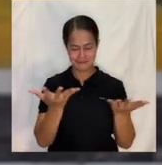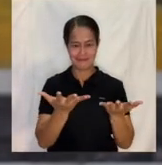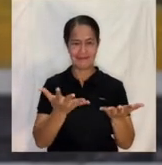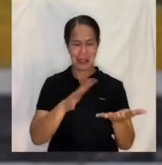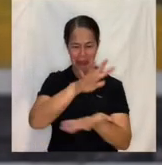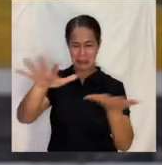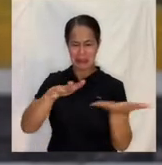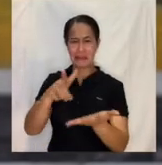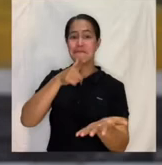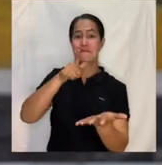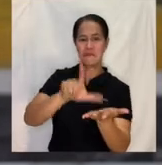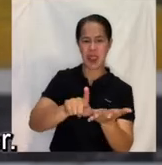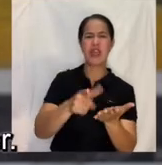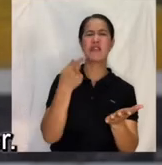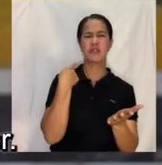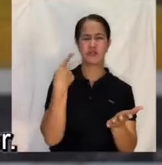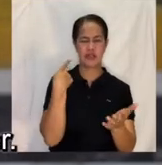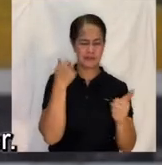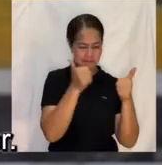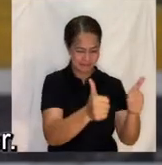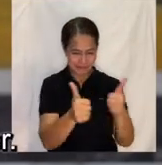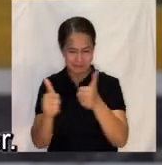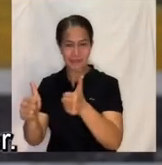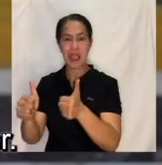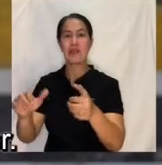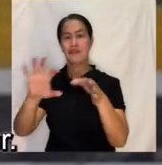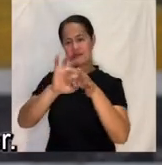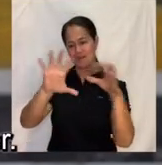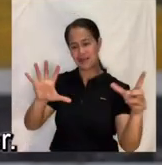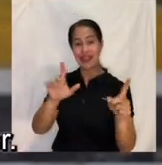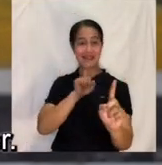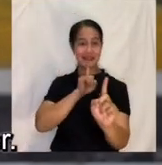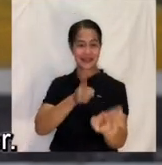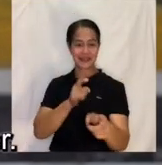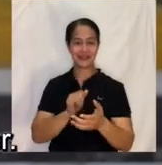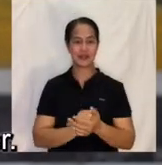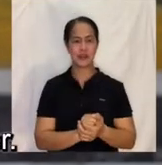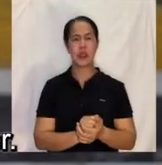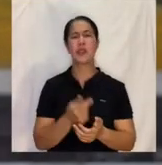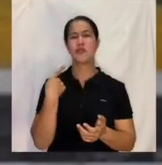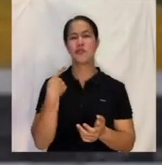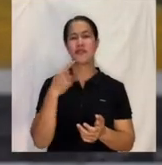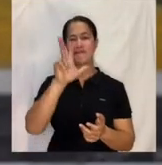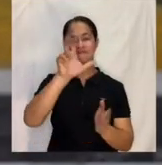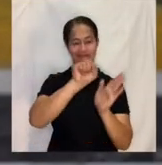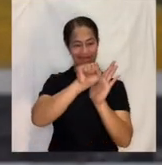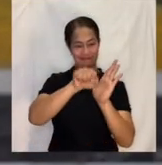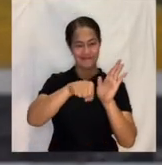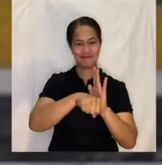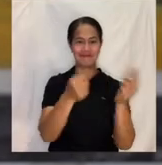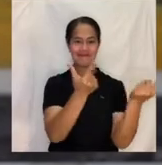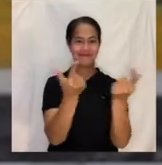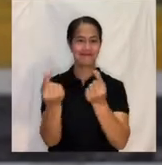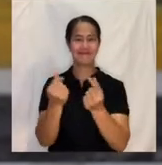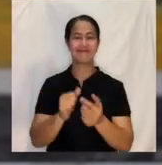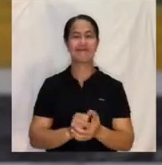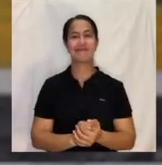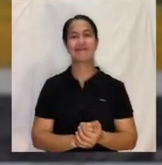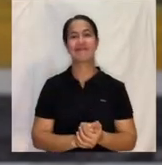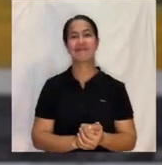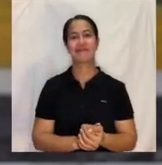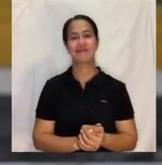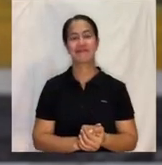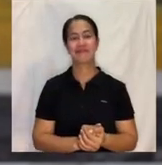I am here some jumbled letters that you have to arrange to unlock the answer. You have 3 seconds to do that.